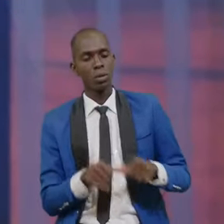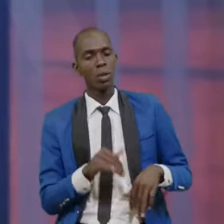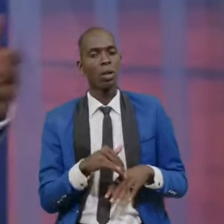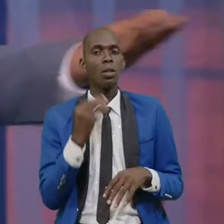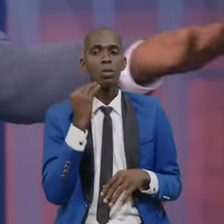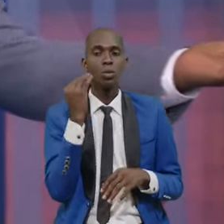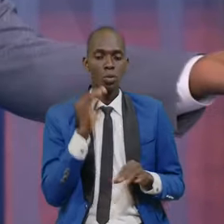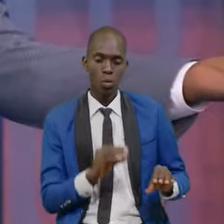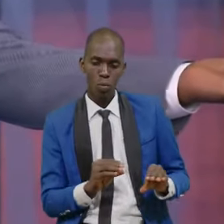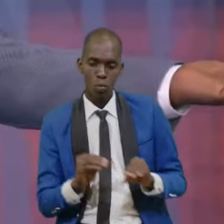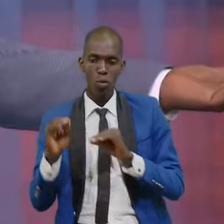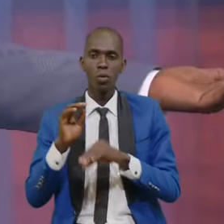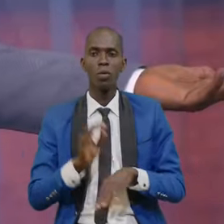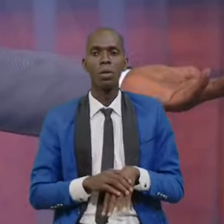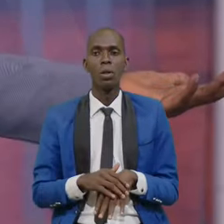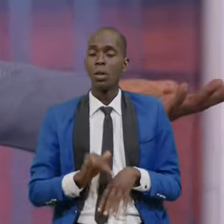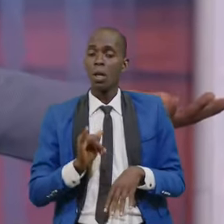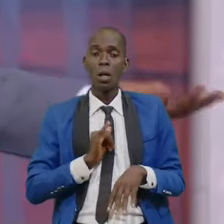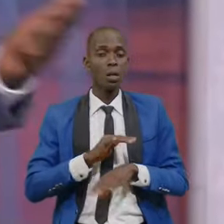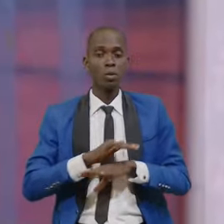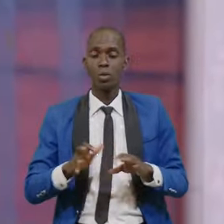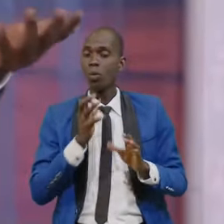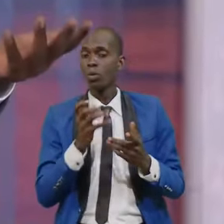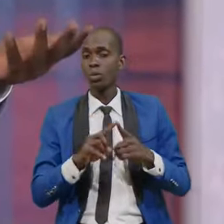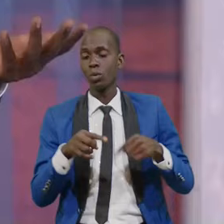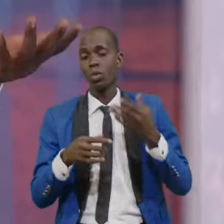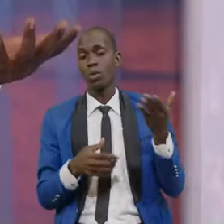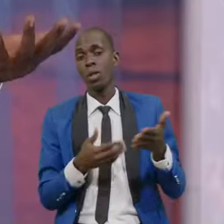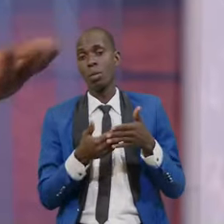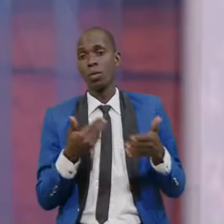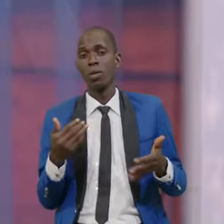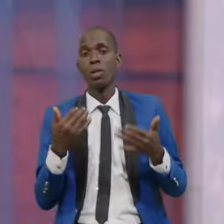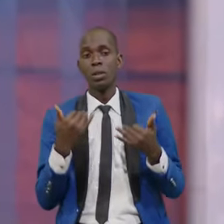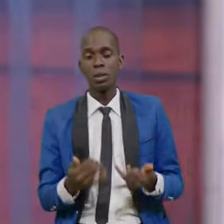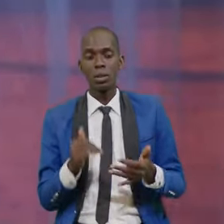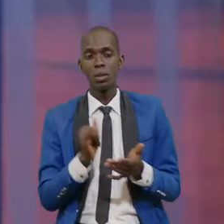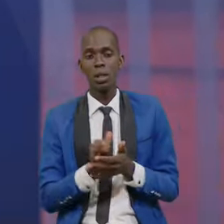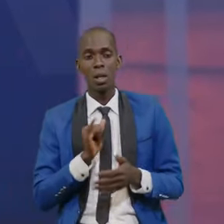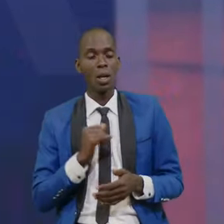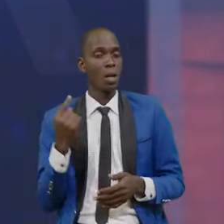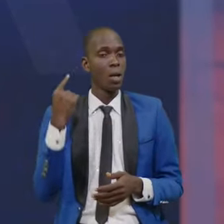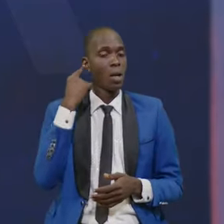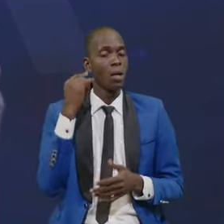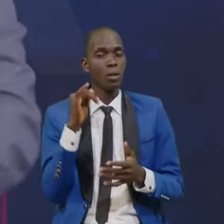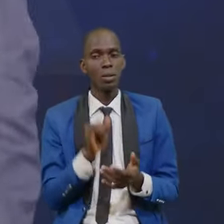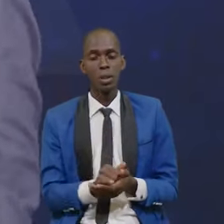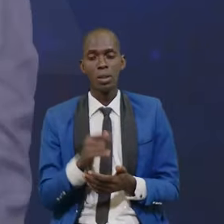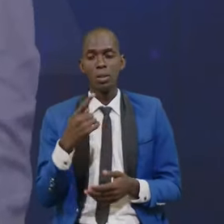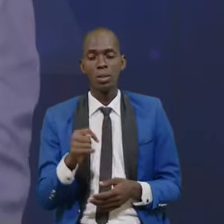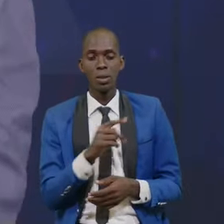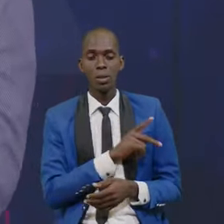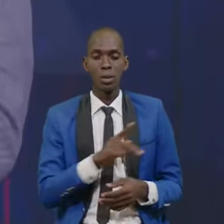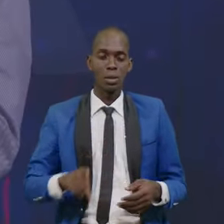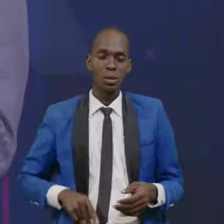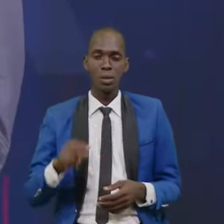up. I didn't even want to go there before. Now that I hear that Nebuchadnezzar is